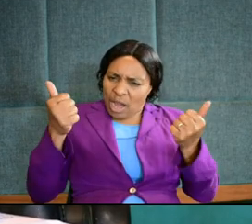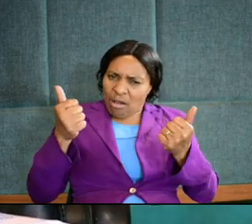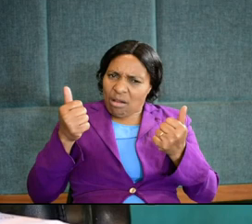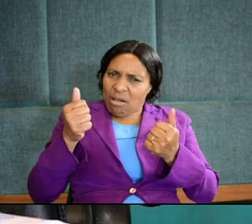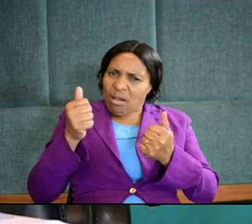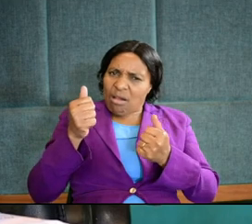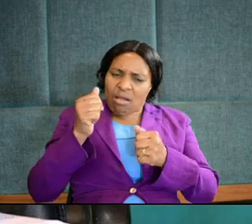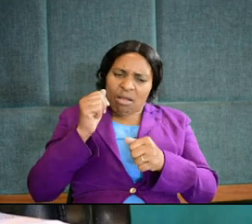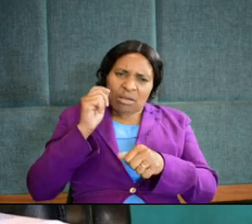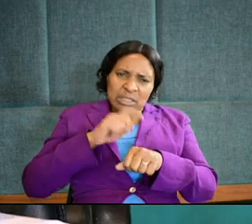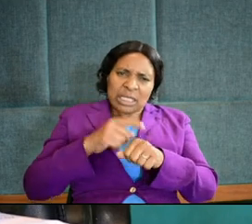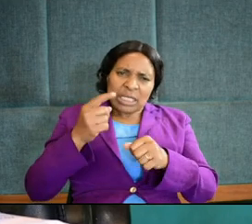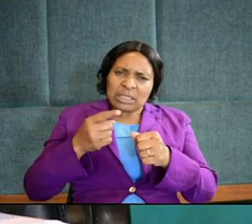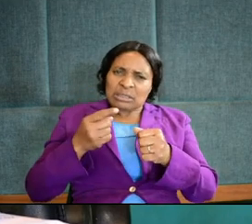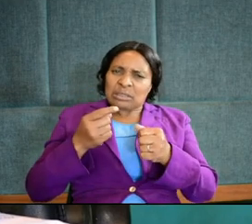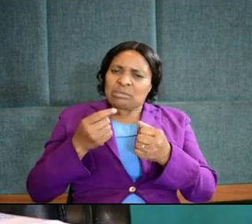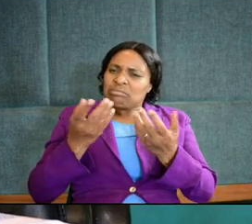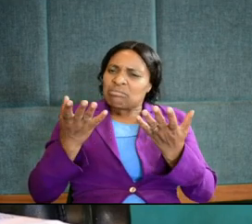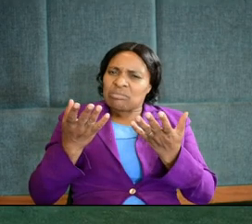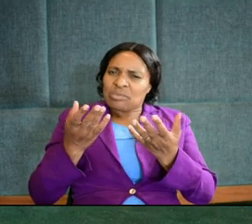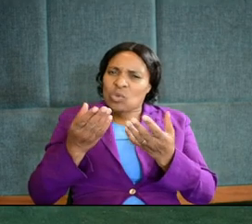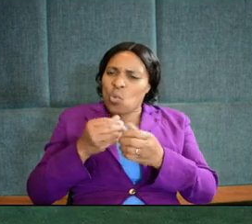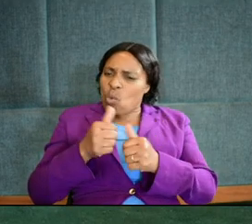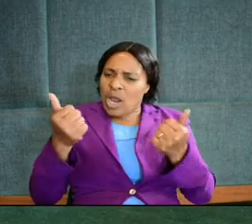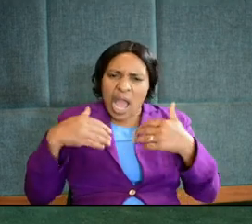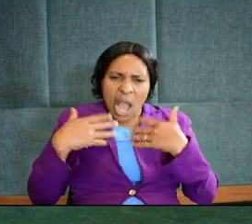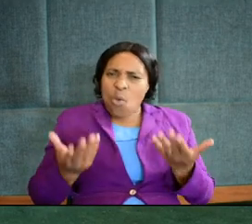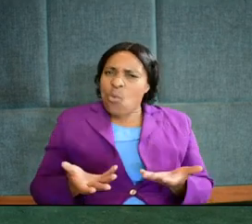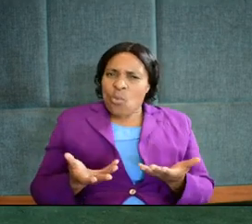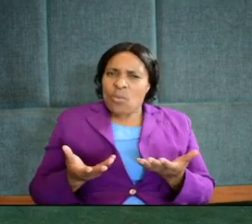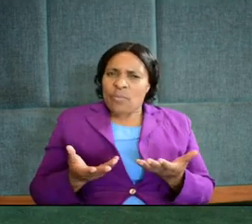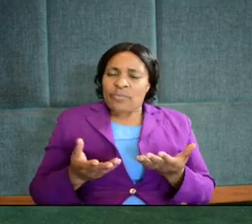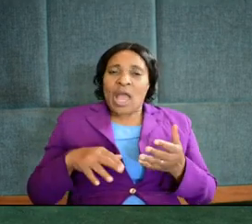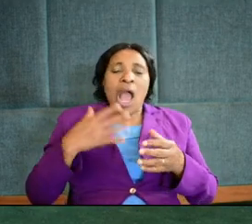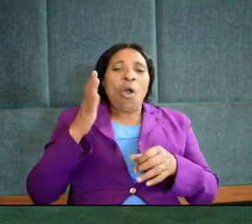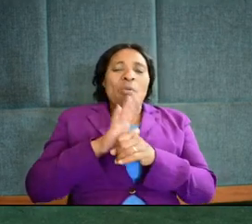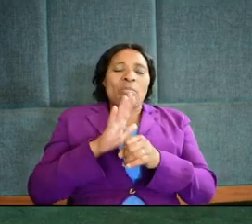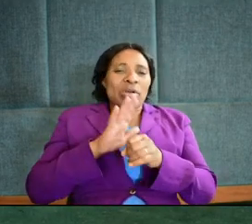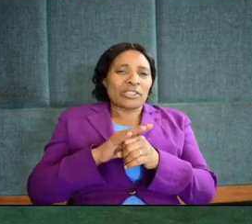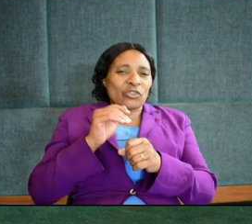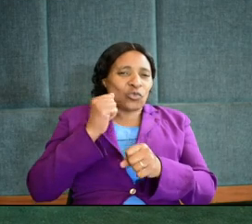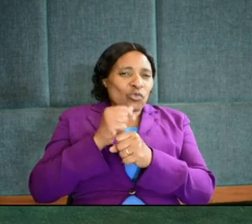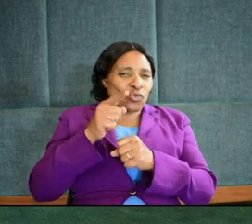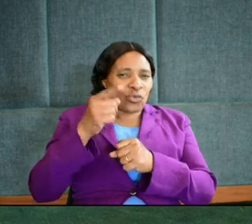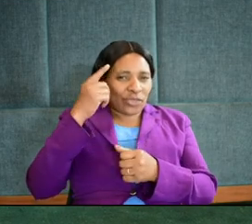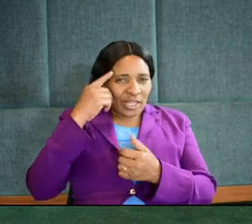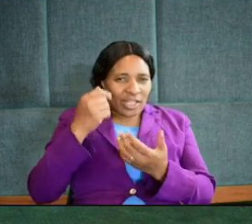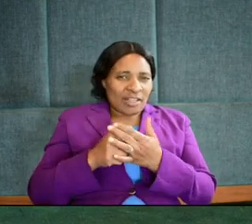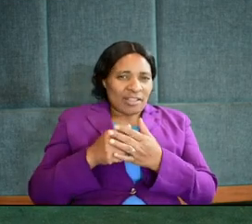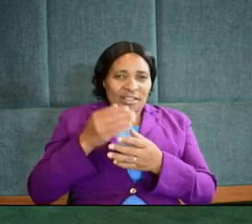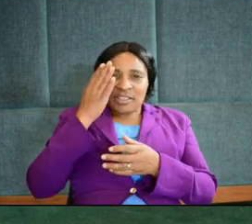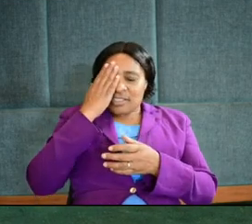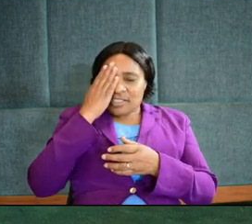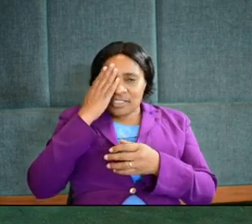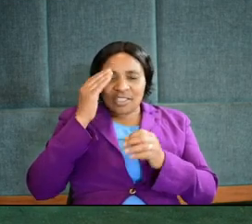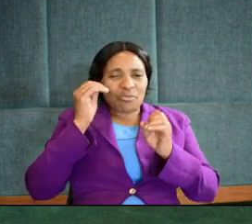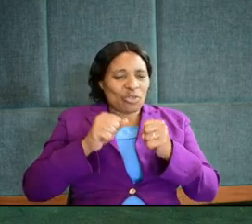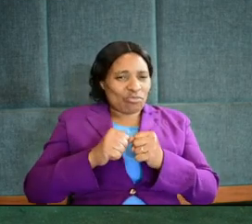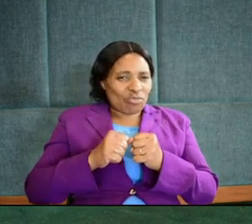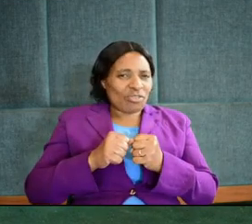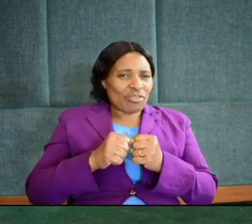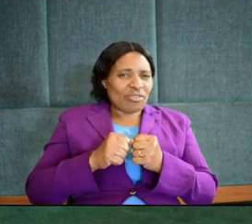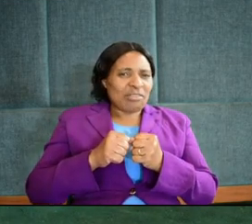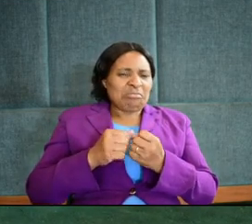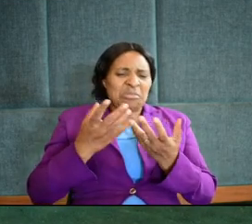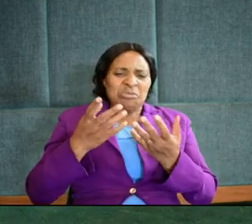cure the snake bite, you need to look at another snake. Yeah, so how much faith do you think it took for a dying Israelite to look at a snail